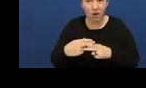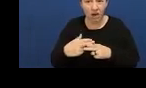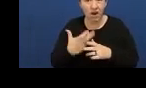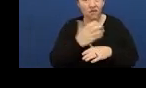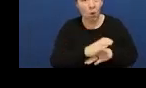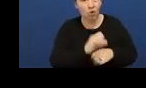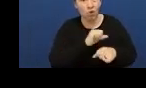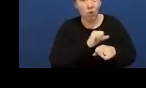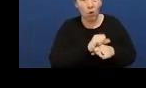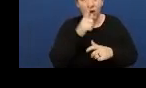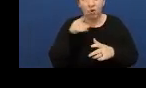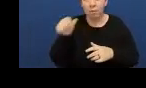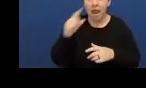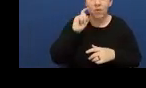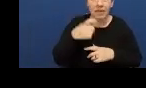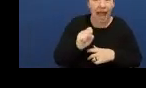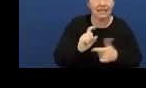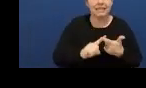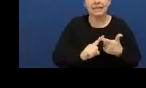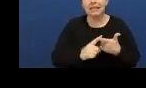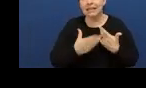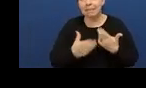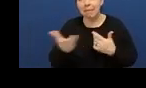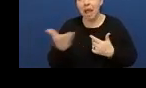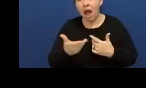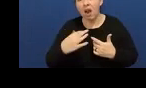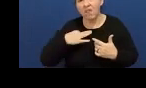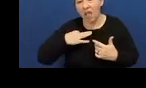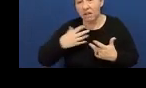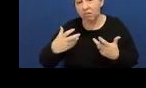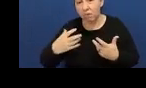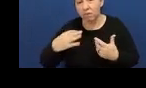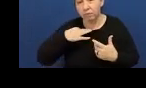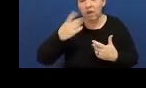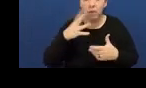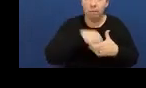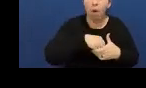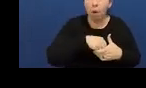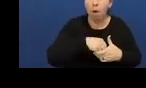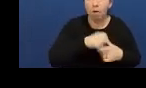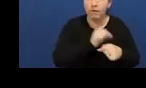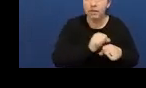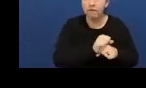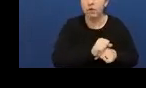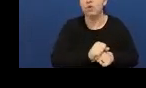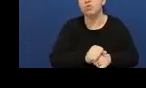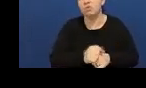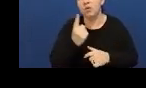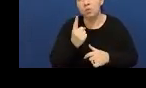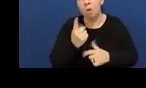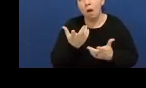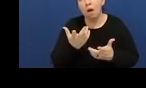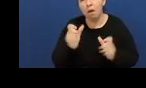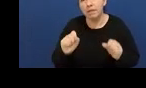taxes, or that they're possibly being hired voluntarily to be part of this campaign. So that's one side to voluntary